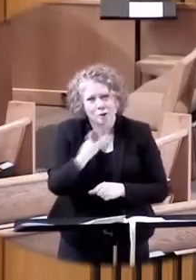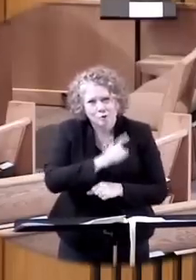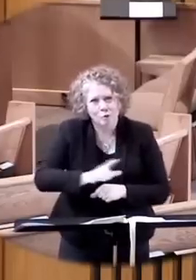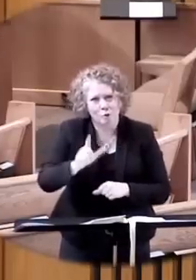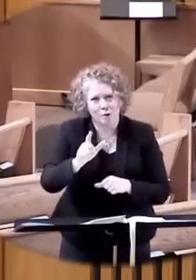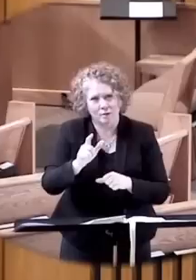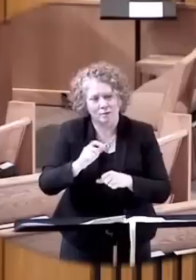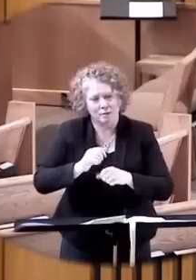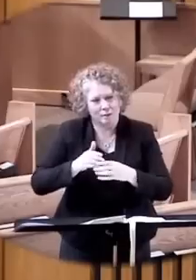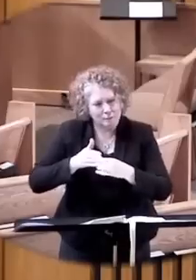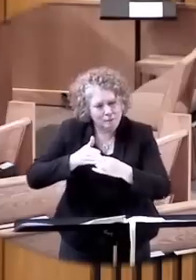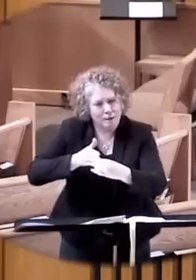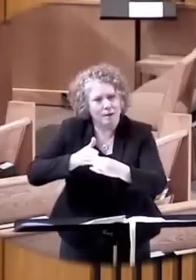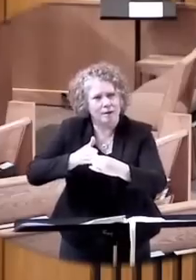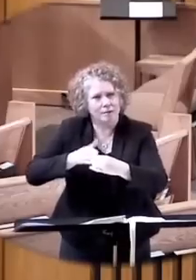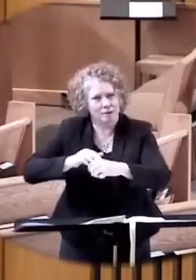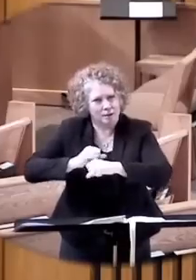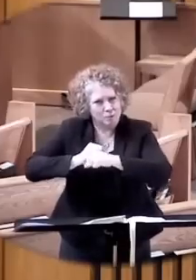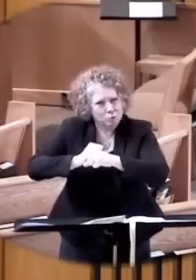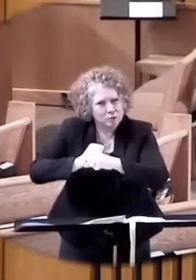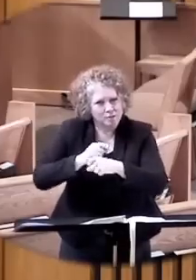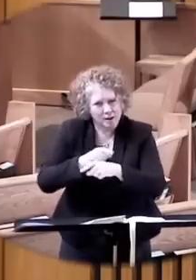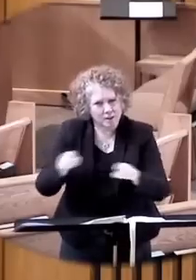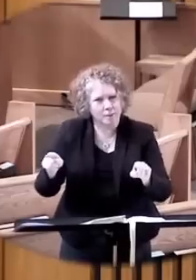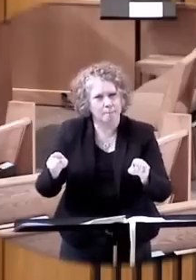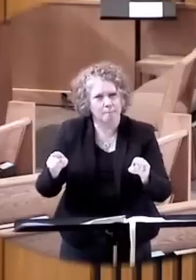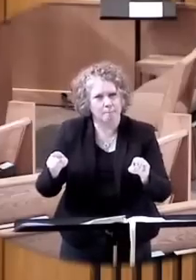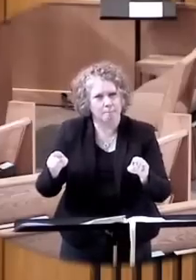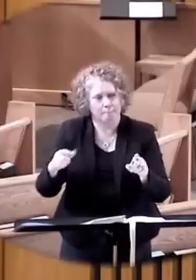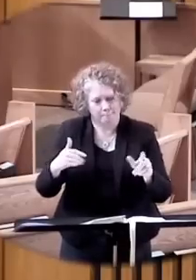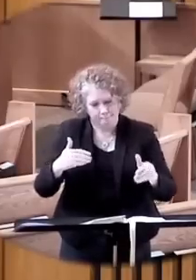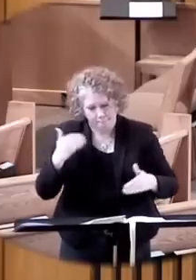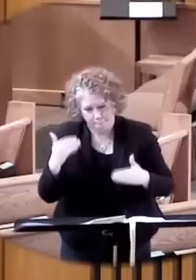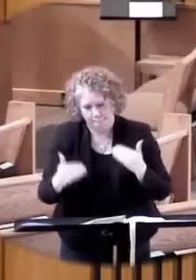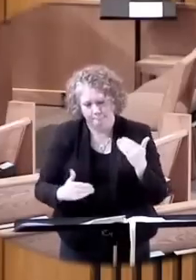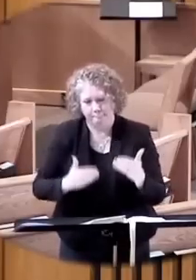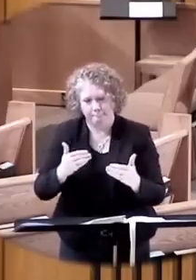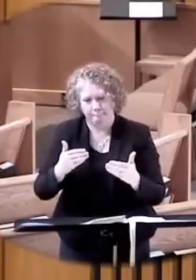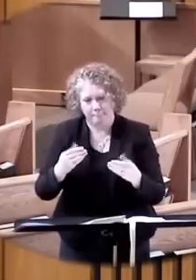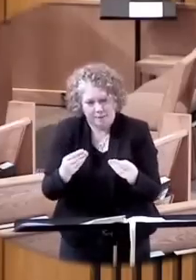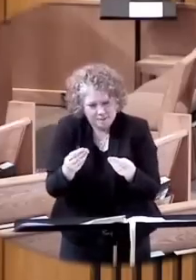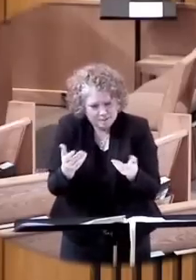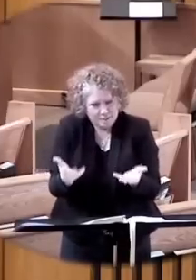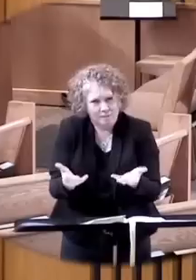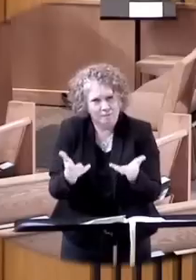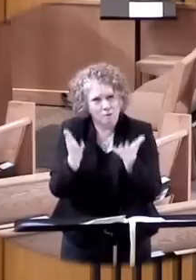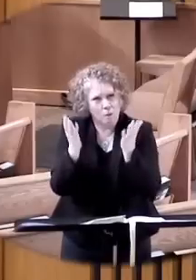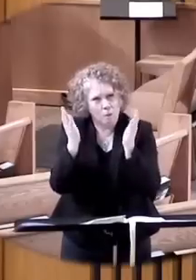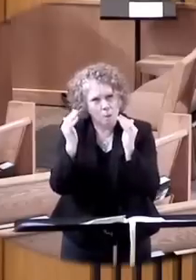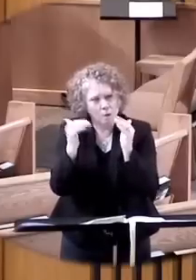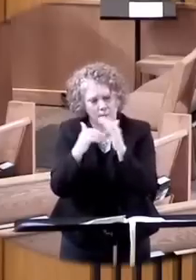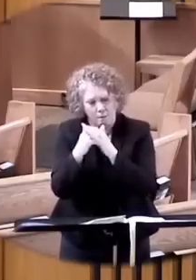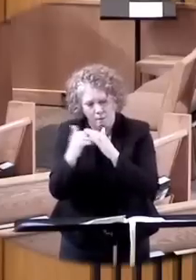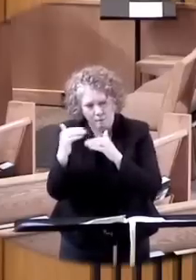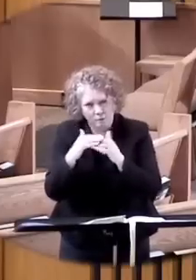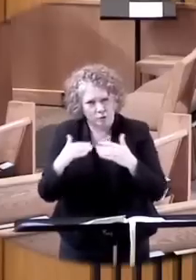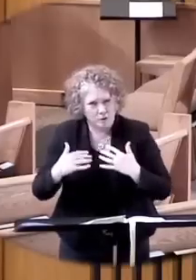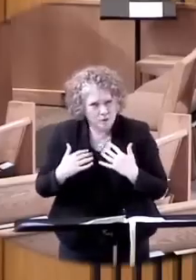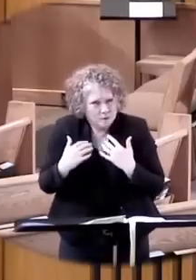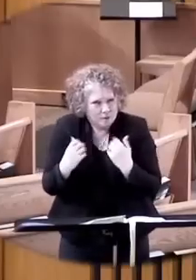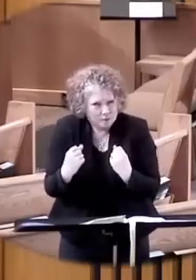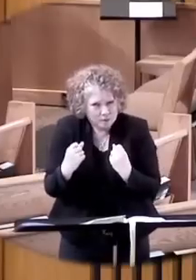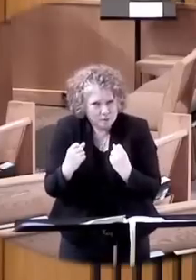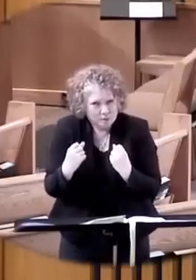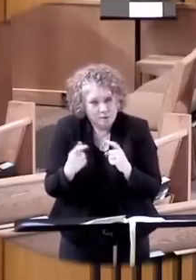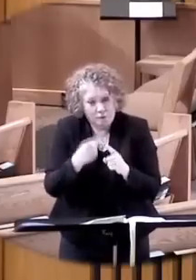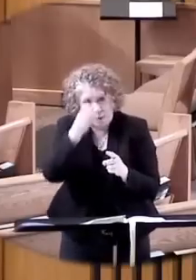and protective presence with them as they bring the consolation, hope, and healing of the